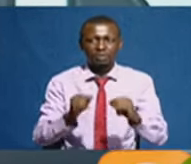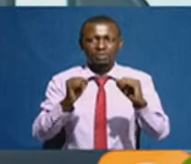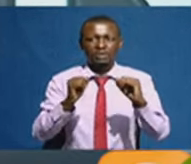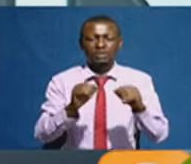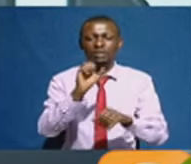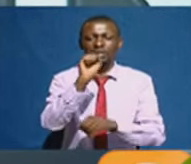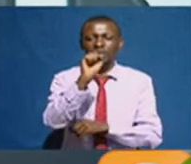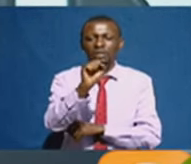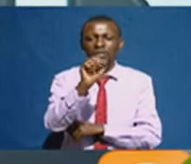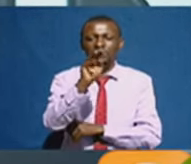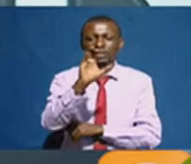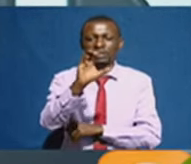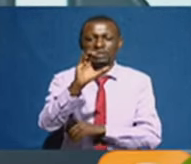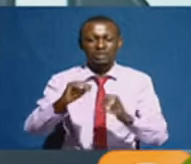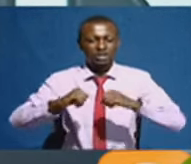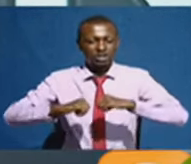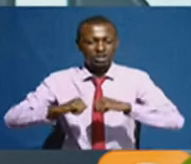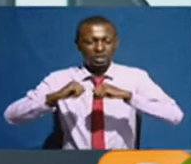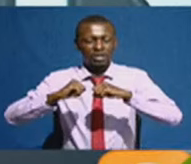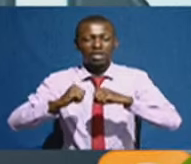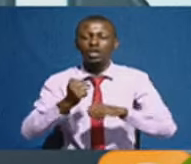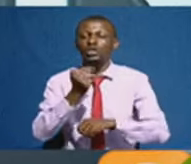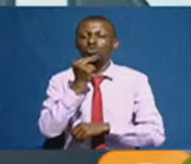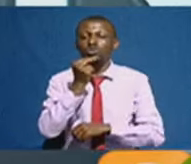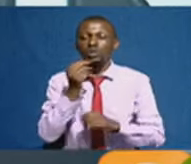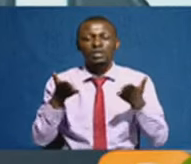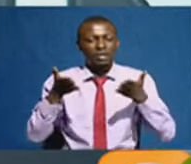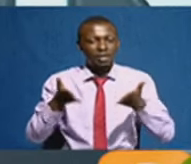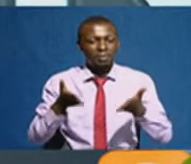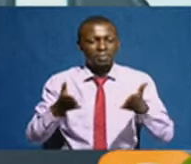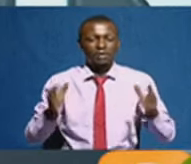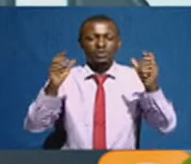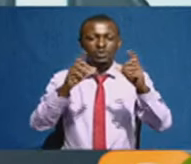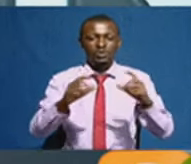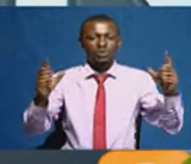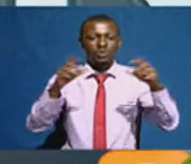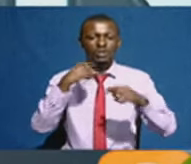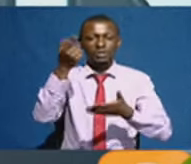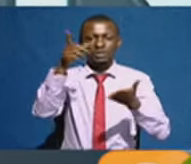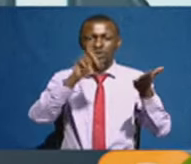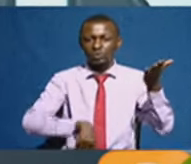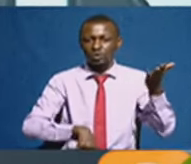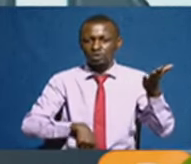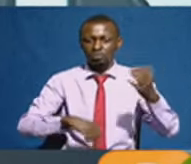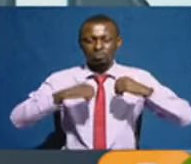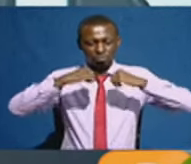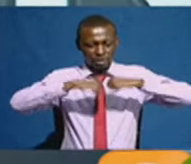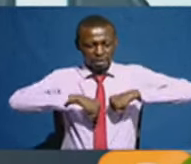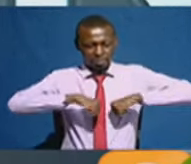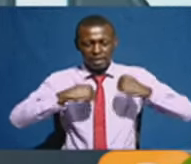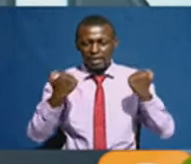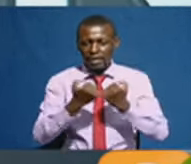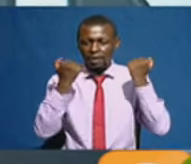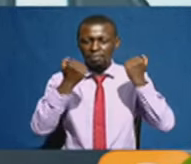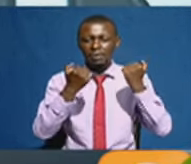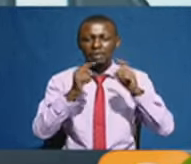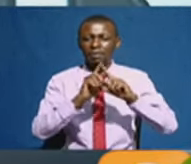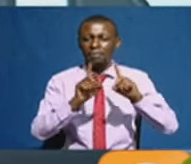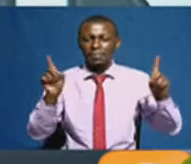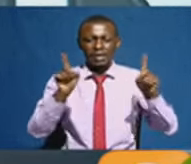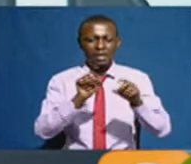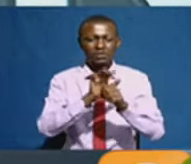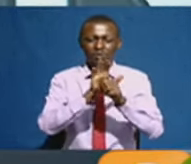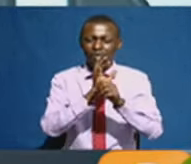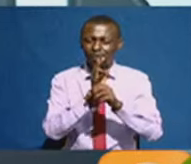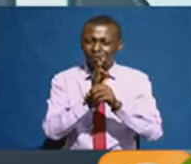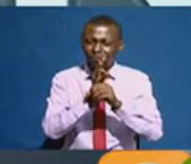SRC chair was also here on Tuesday and said those agreements were done under duress. We're not sure